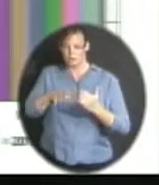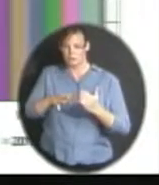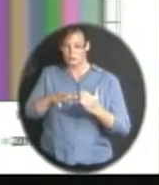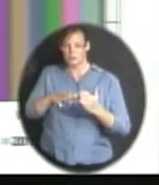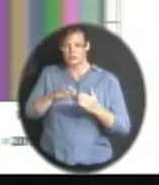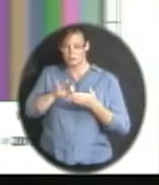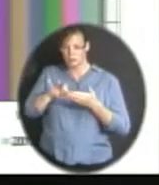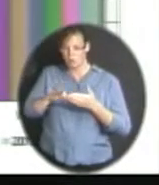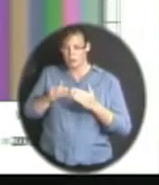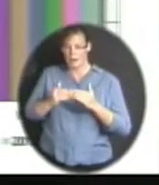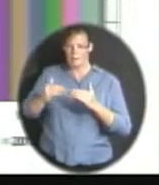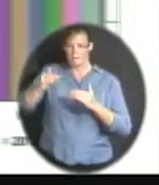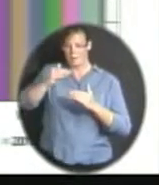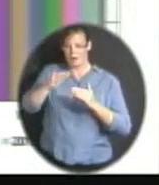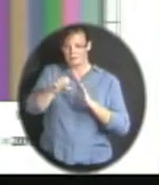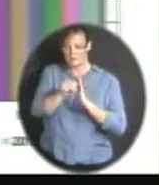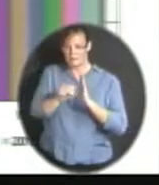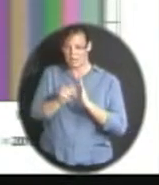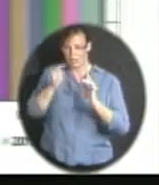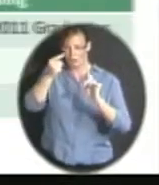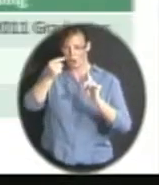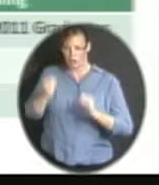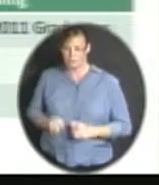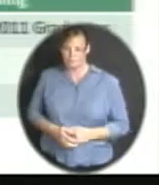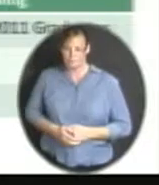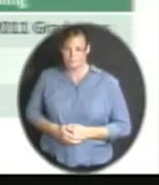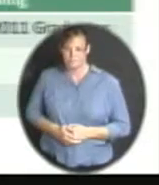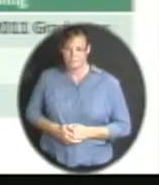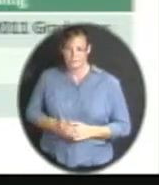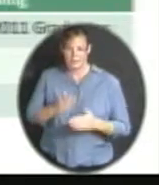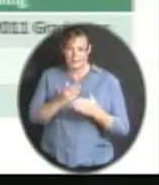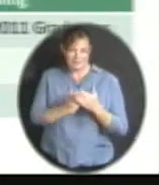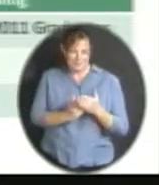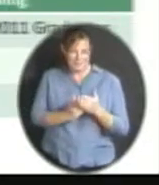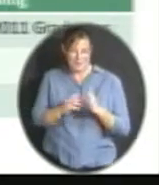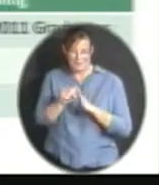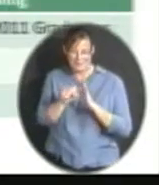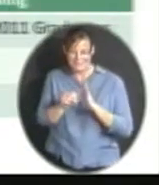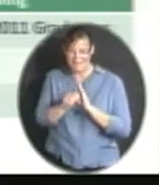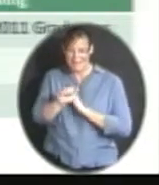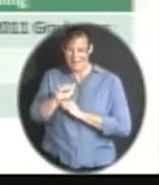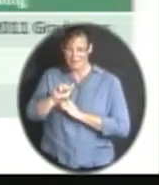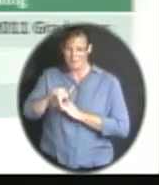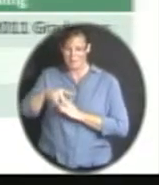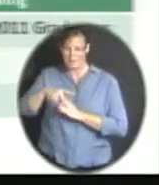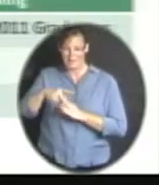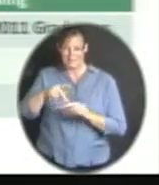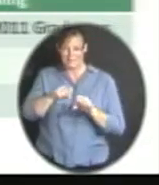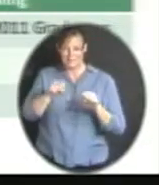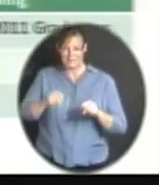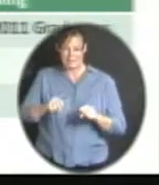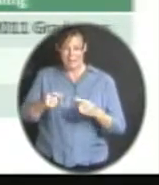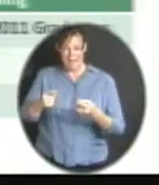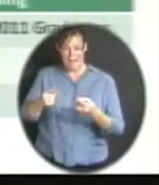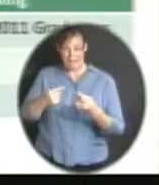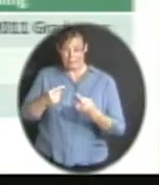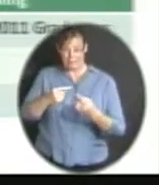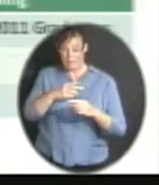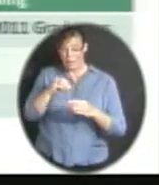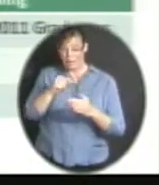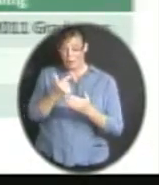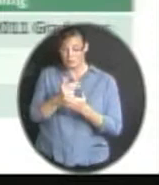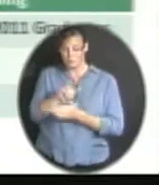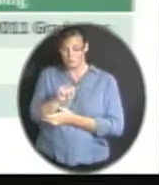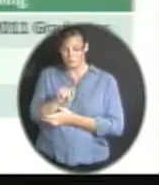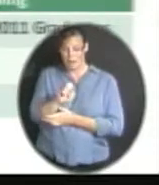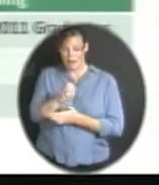actually scoring above that state target. As part of the state AYP system, attendance and graduation rate are